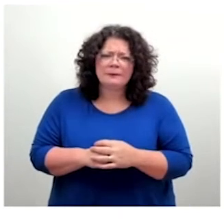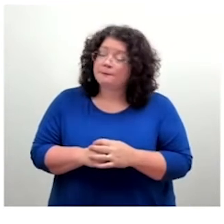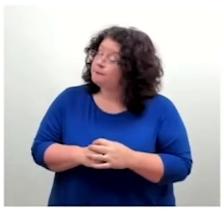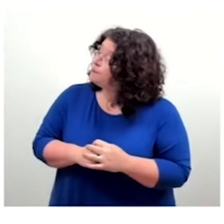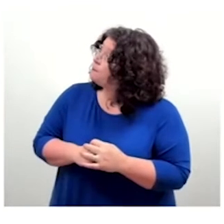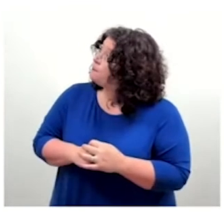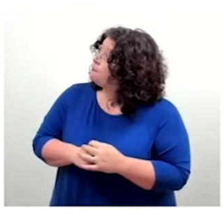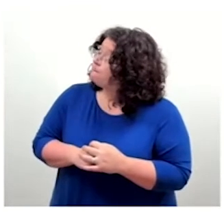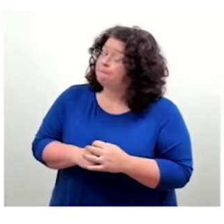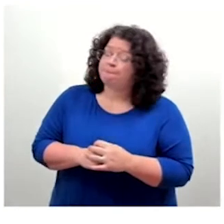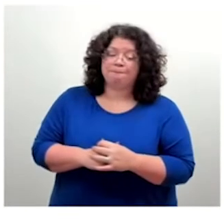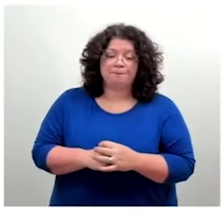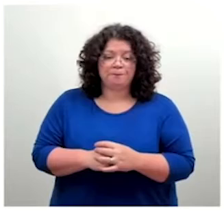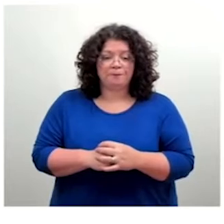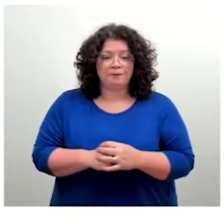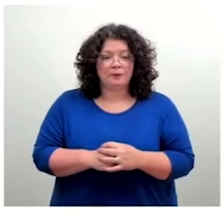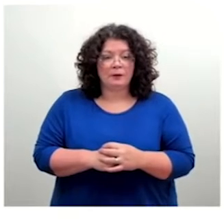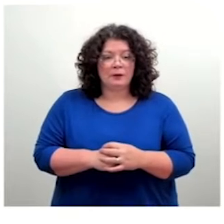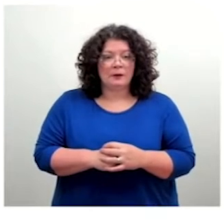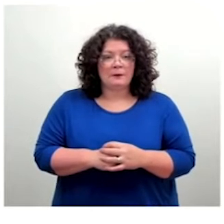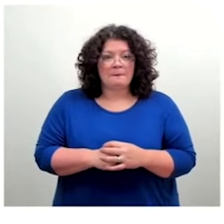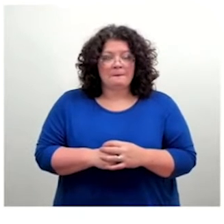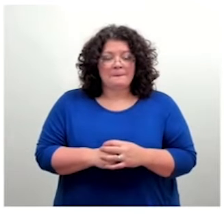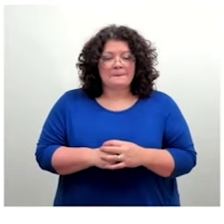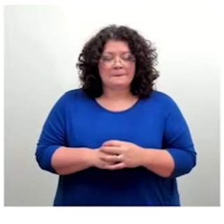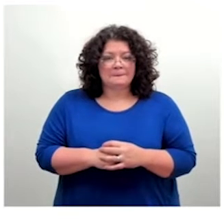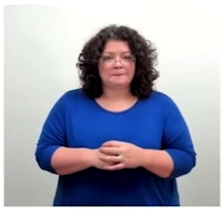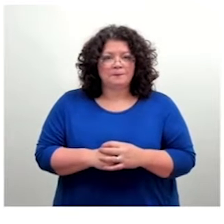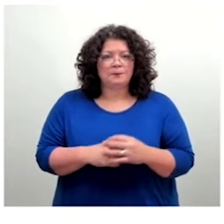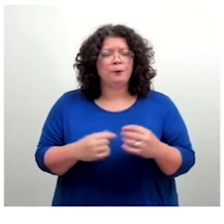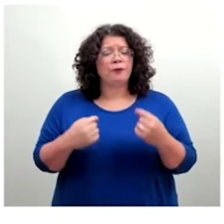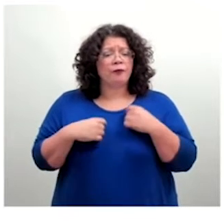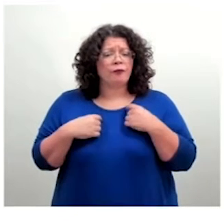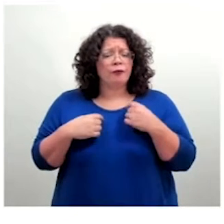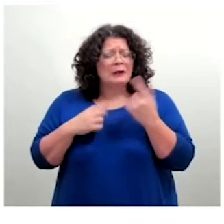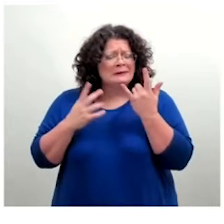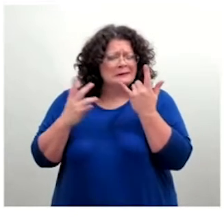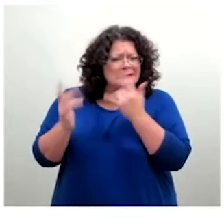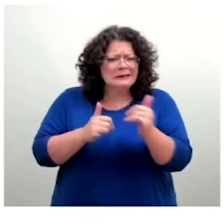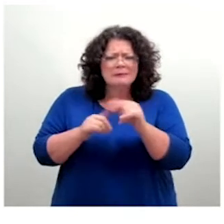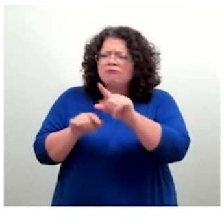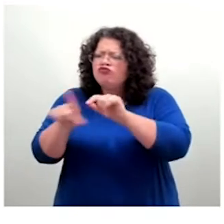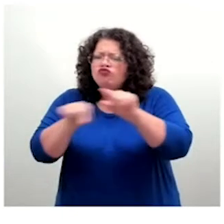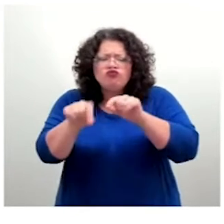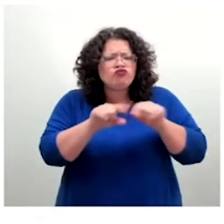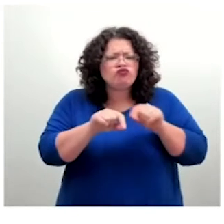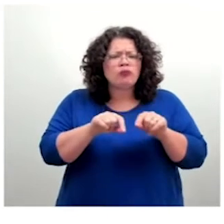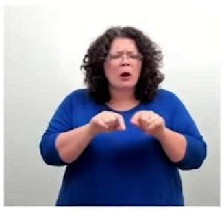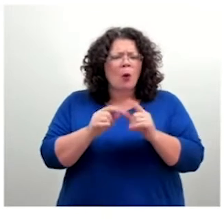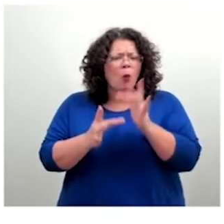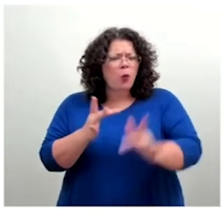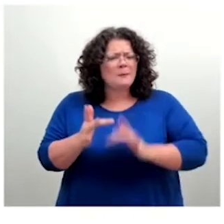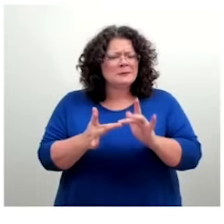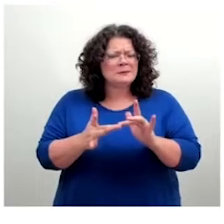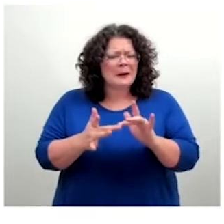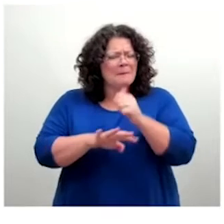We're testing a sample of websites based on the population size, and we're enforced the requirement to publish accessibility statements. And our findings